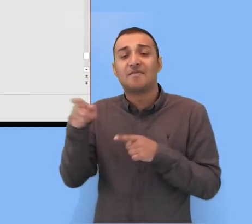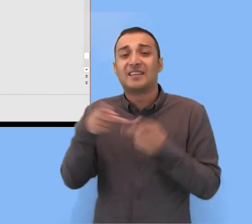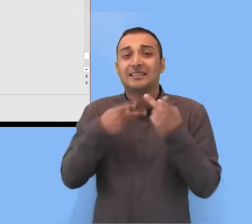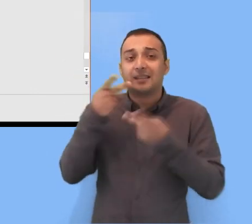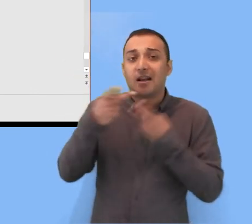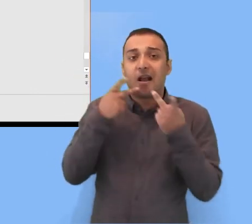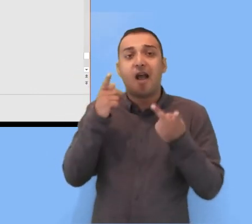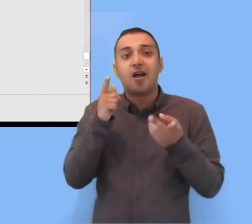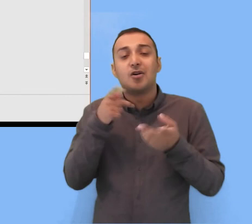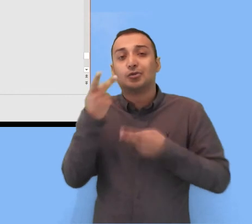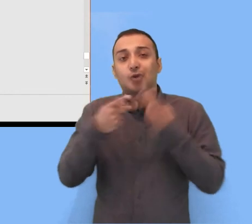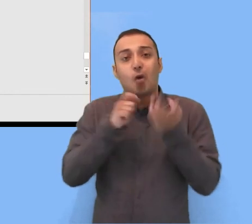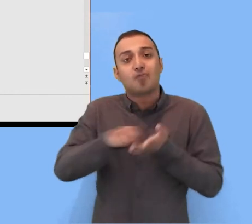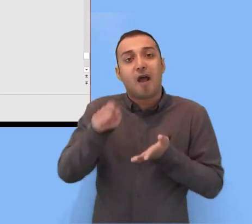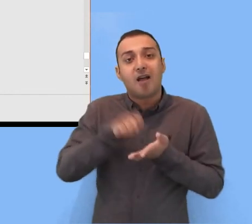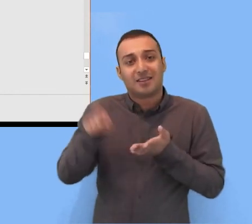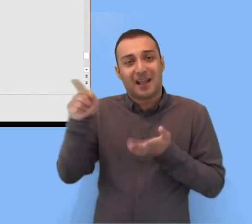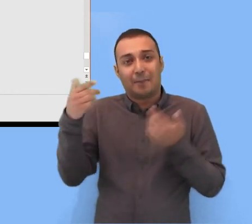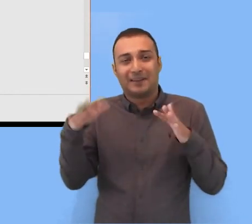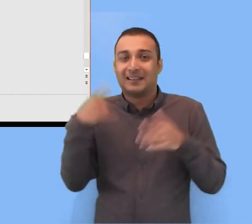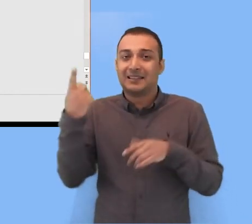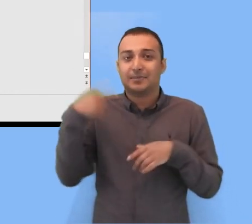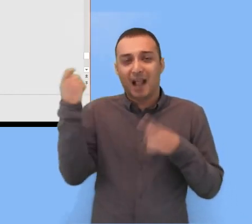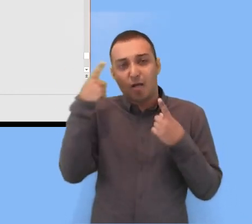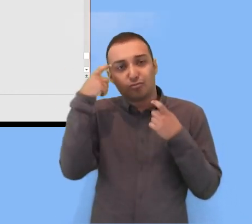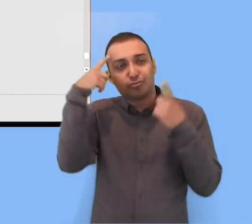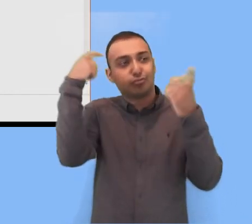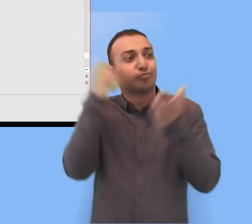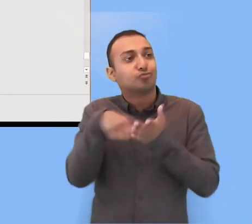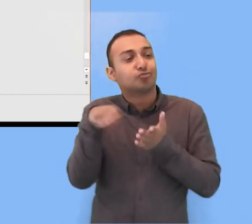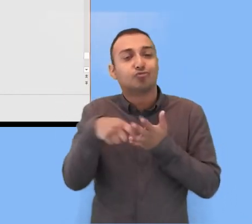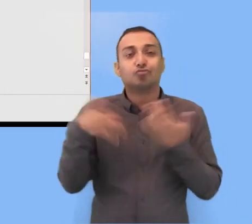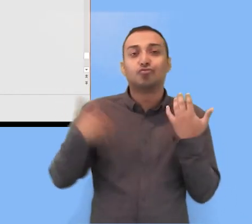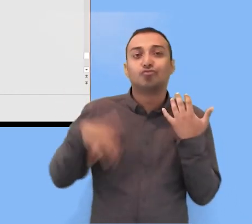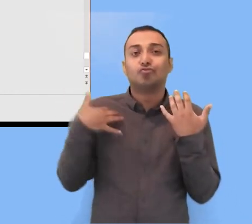kids. And they remember all of that. And there was a real, you know, sort